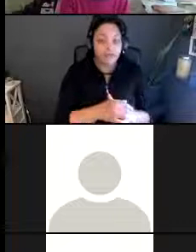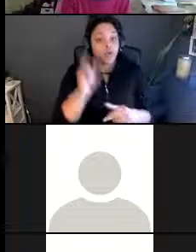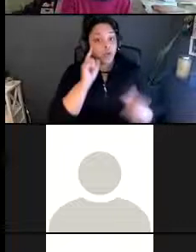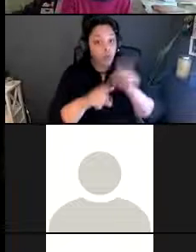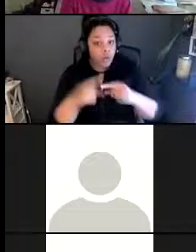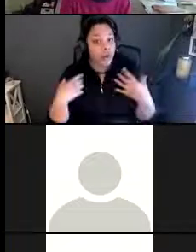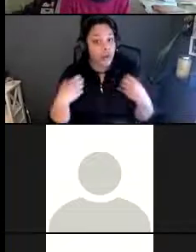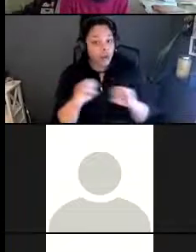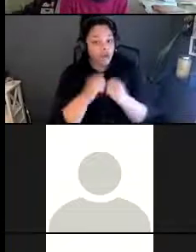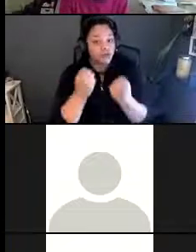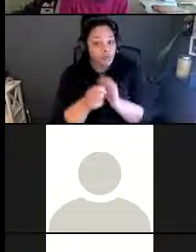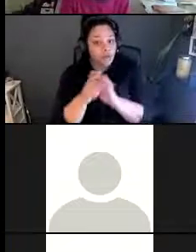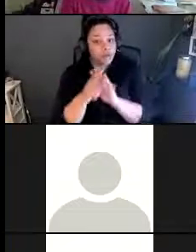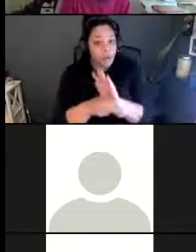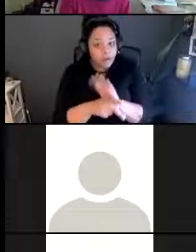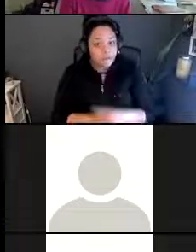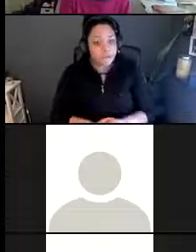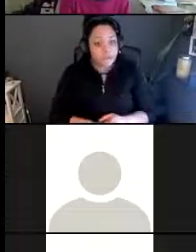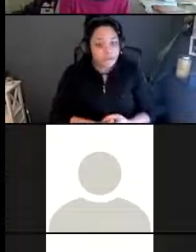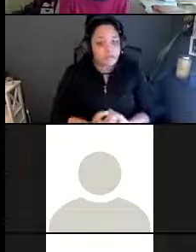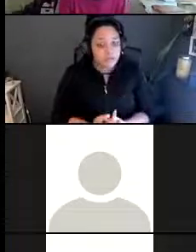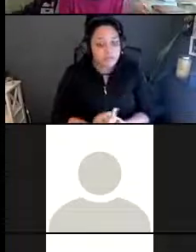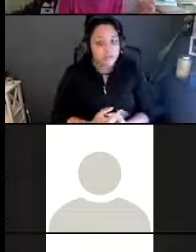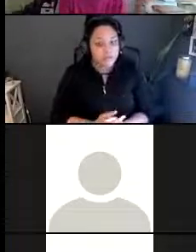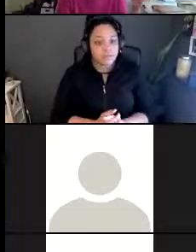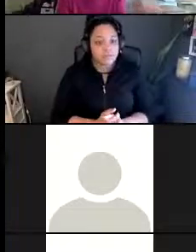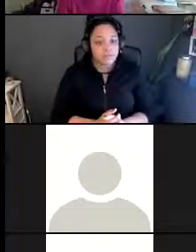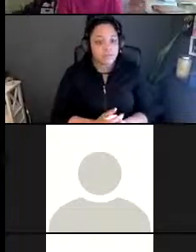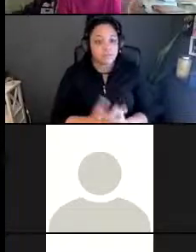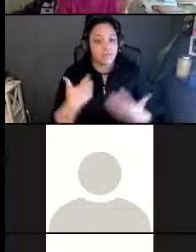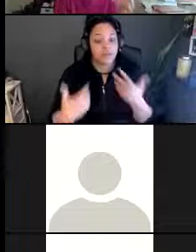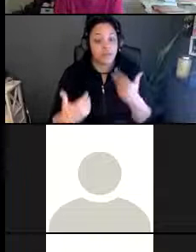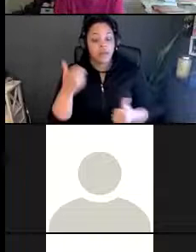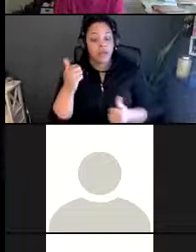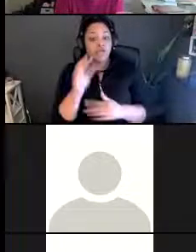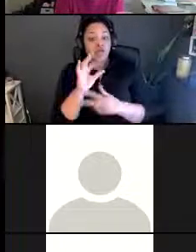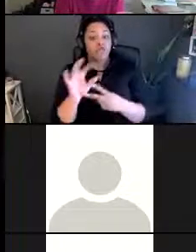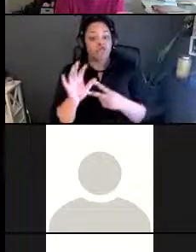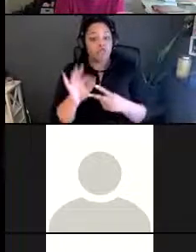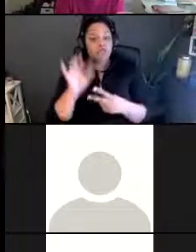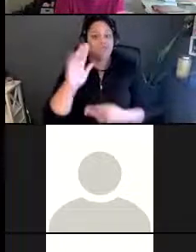social policies. The healthier choice as the default option,